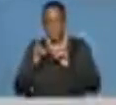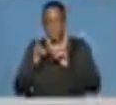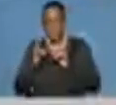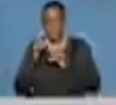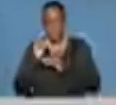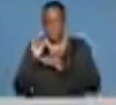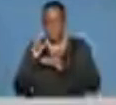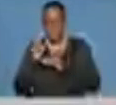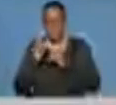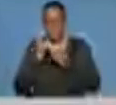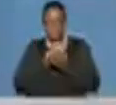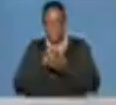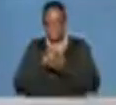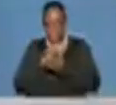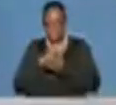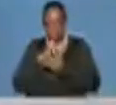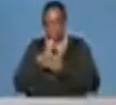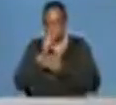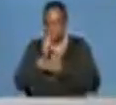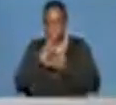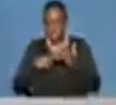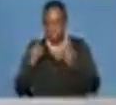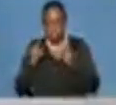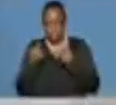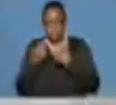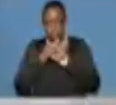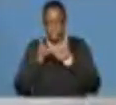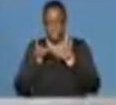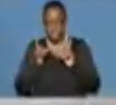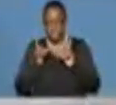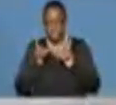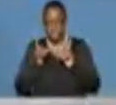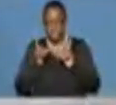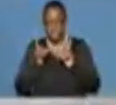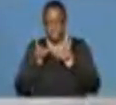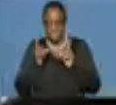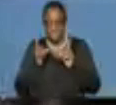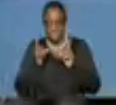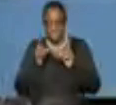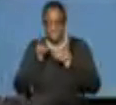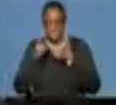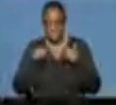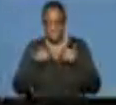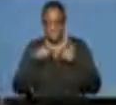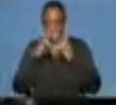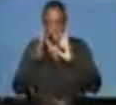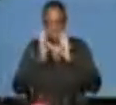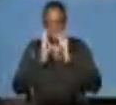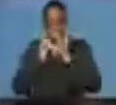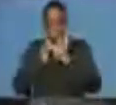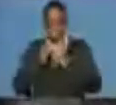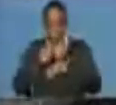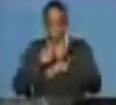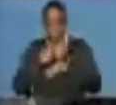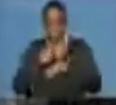those conditions are remain unclear, but one thing is certain. We have to have a little bit more conversations with the public, and so we're going to plan a